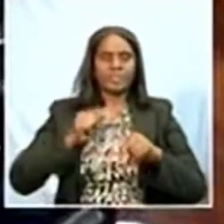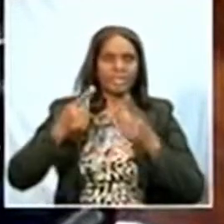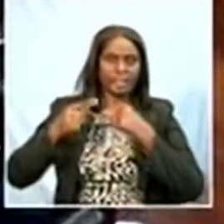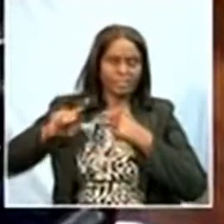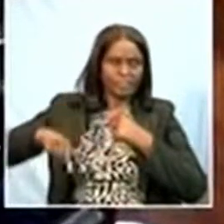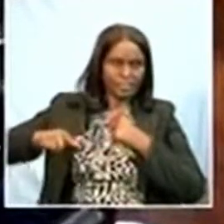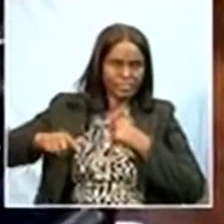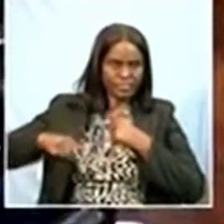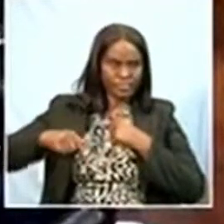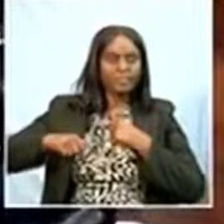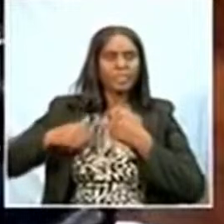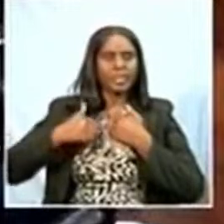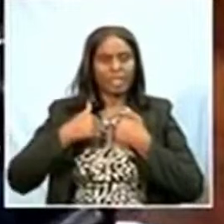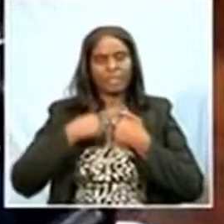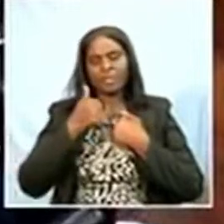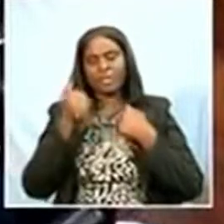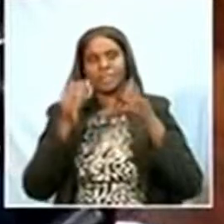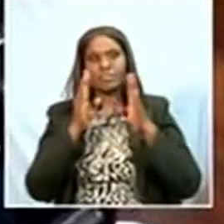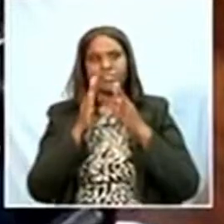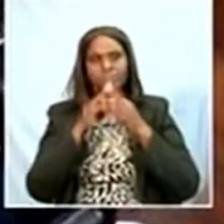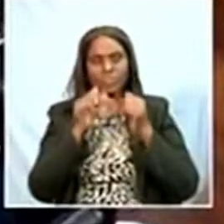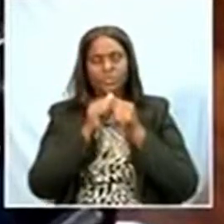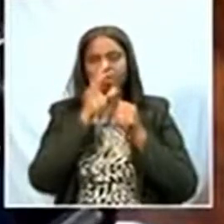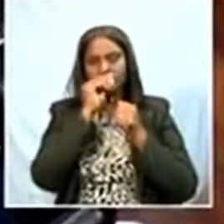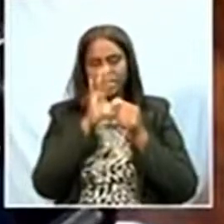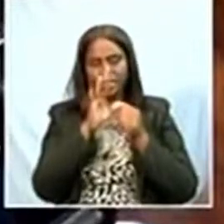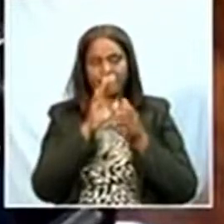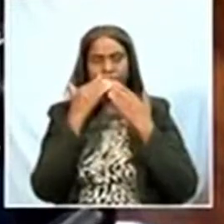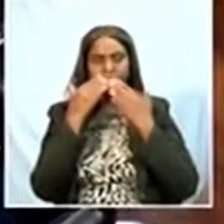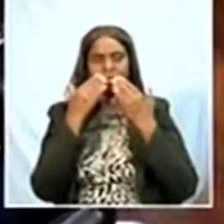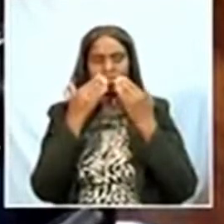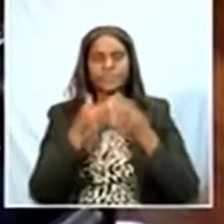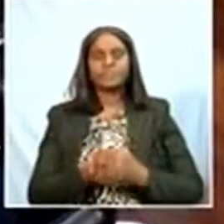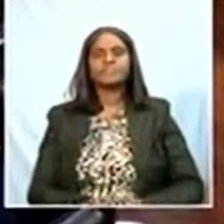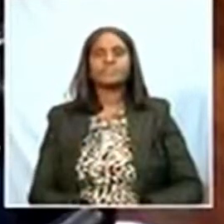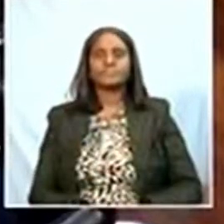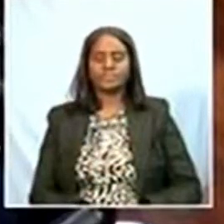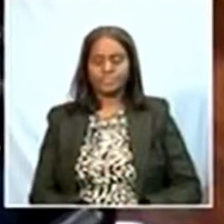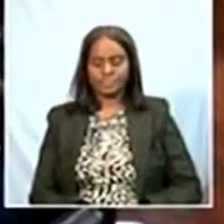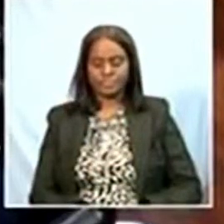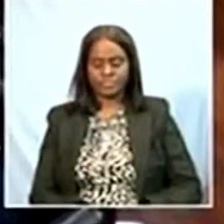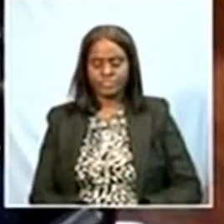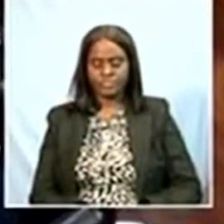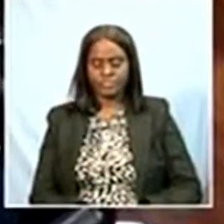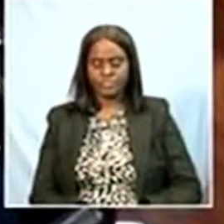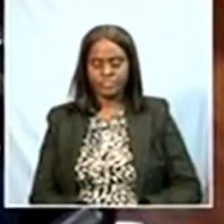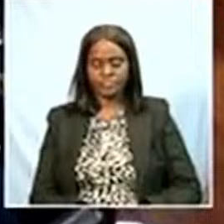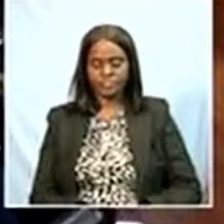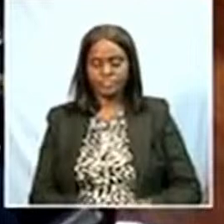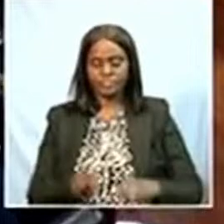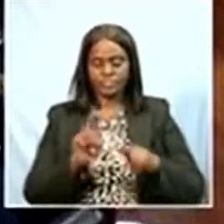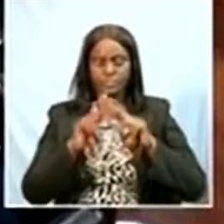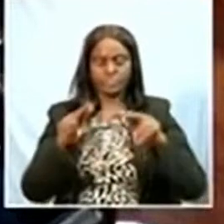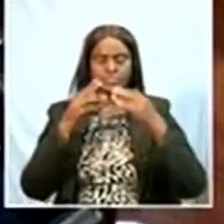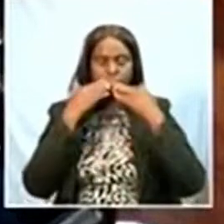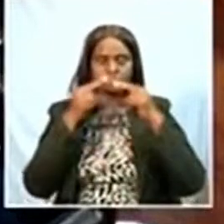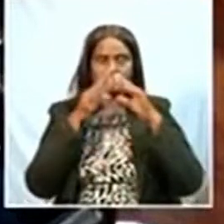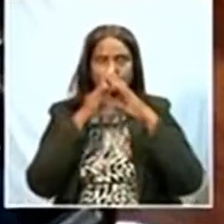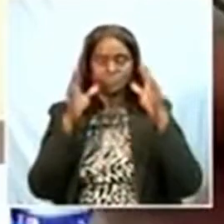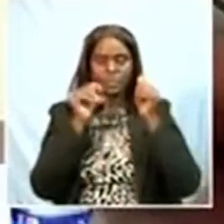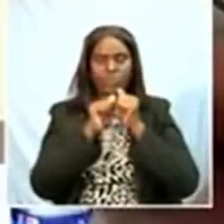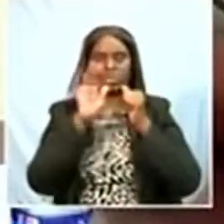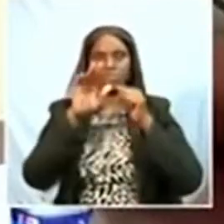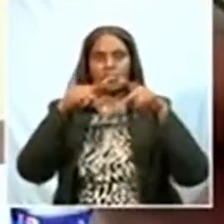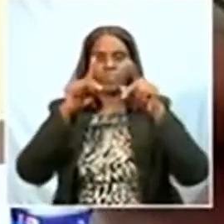late. We're just having another meeting with the speaker. Thank you. Thank you very much, chairperson. With your permission, may I